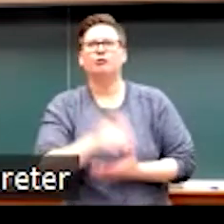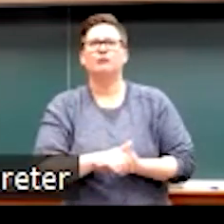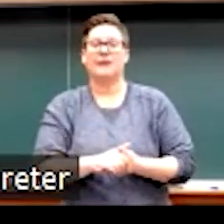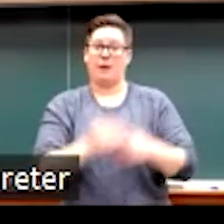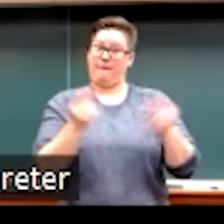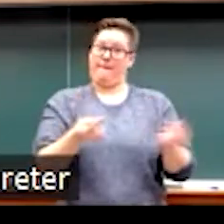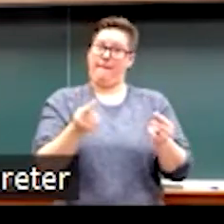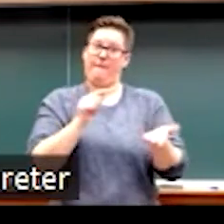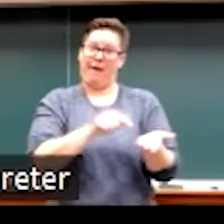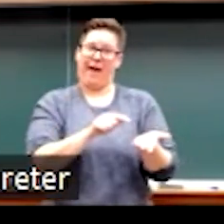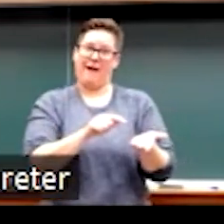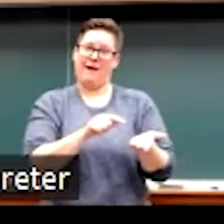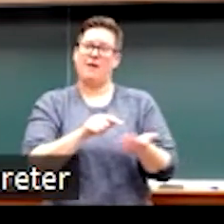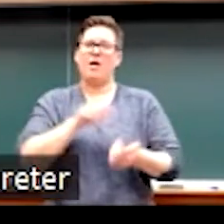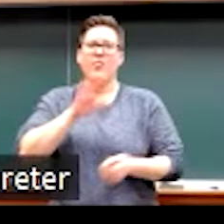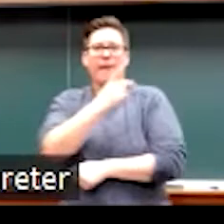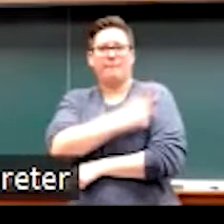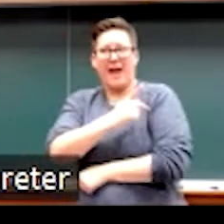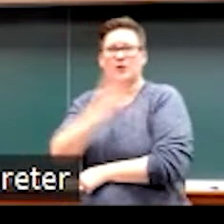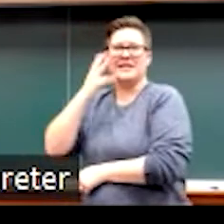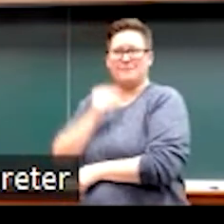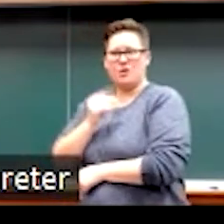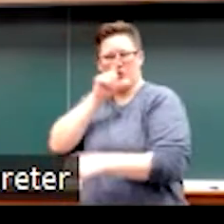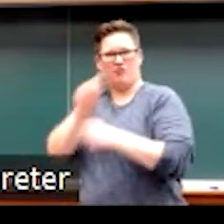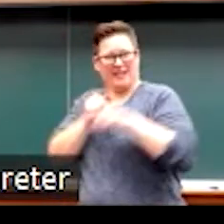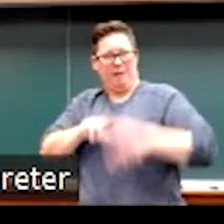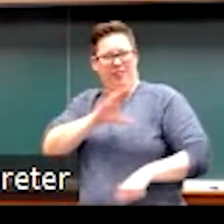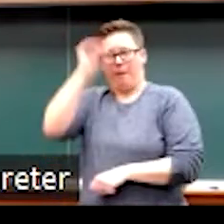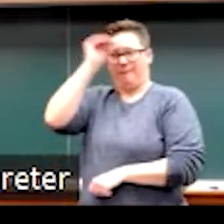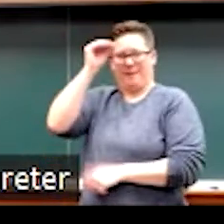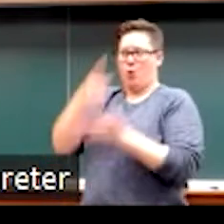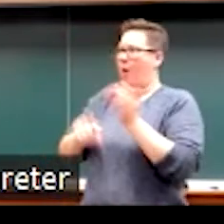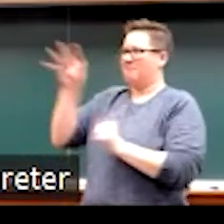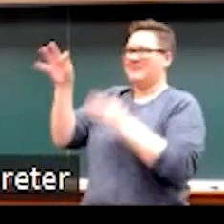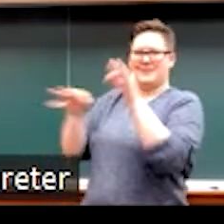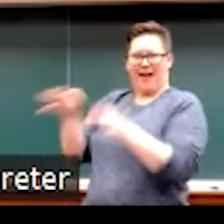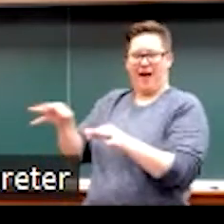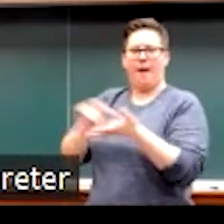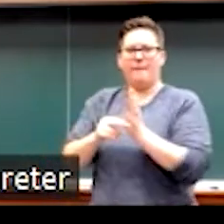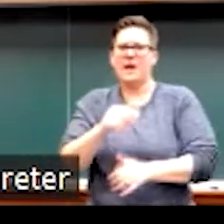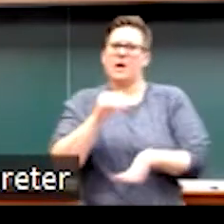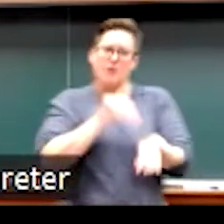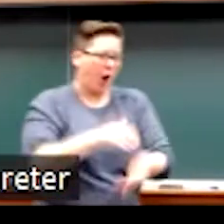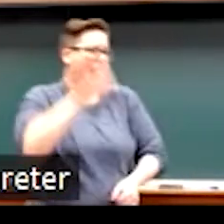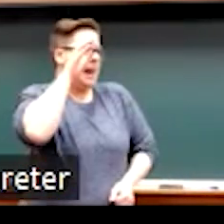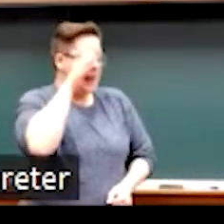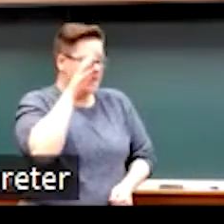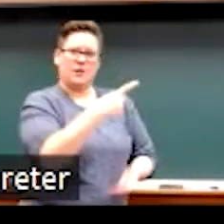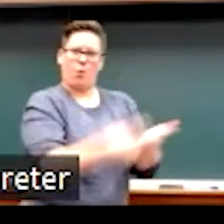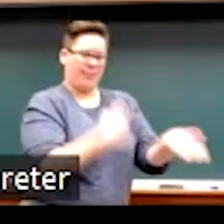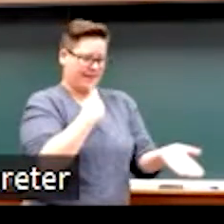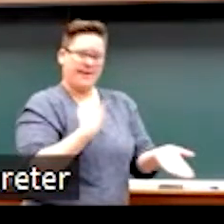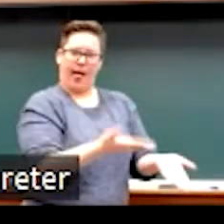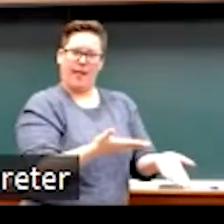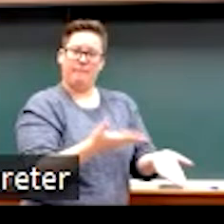in pain, the experience is inherently subjective, which means you have to listen to the person who's reporting the pain to you. So